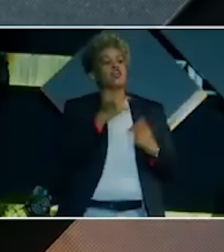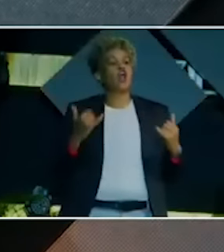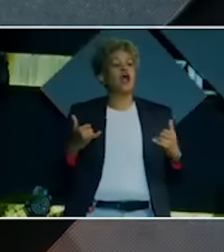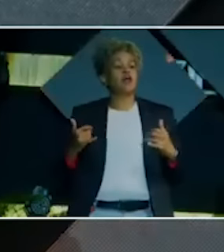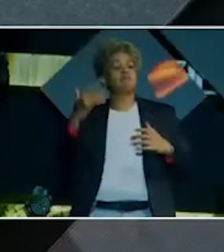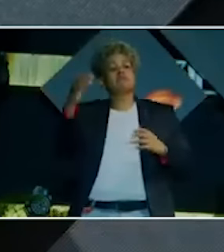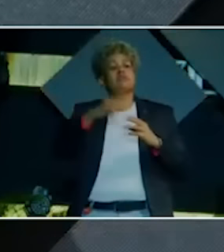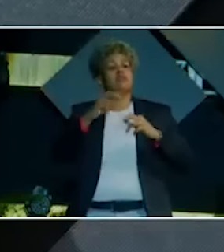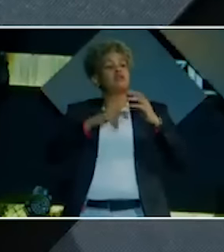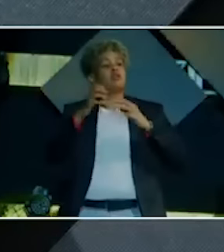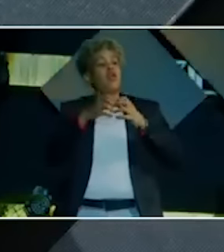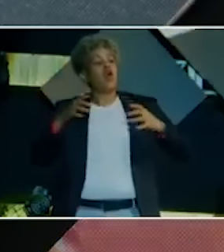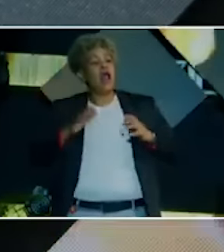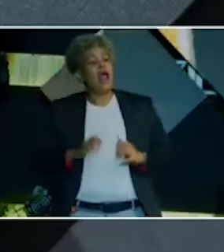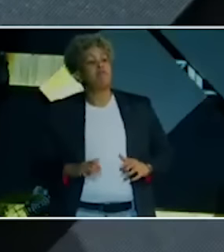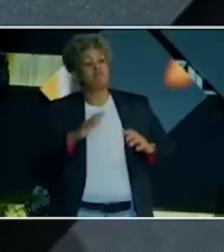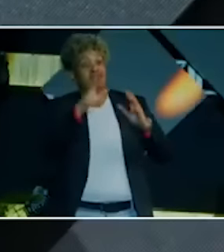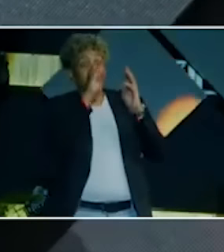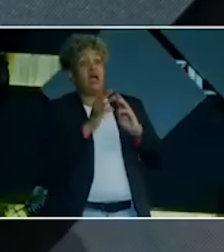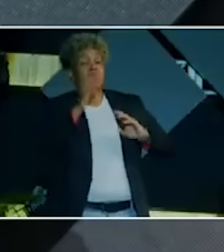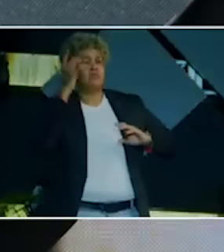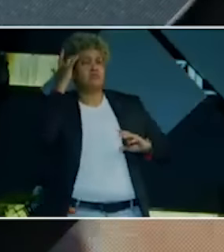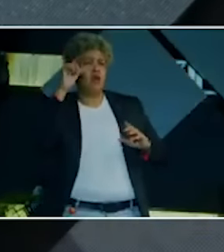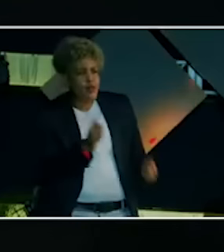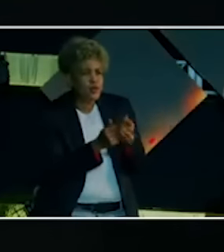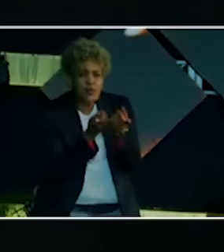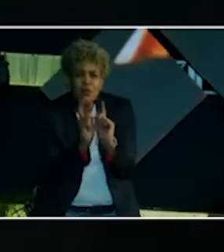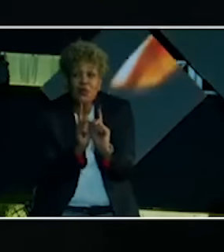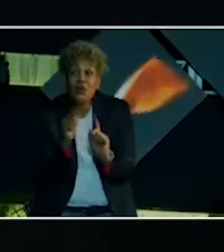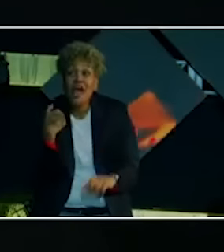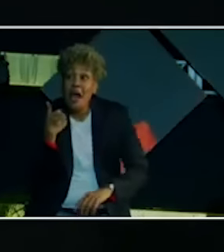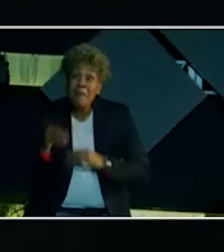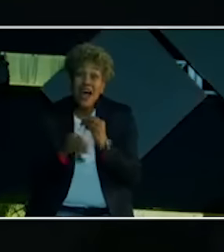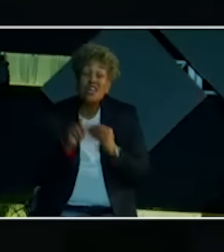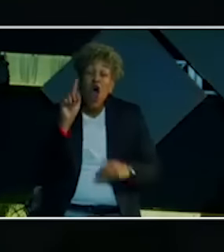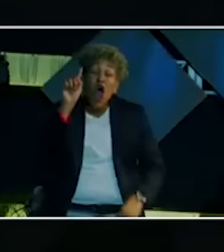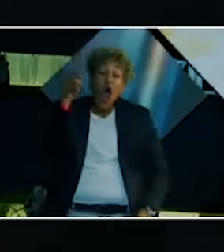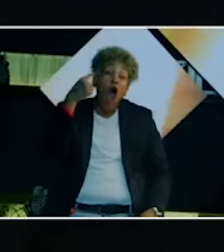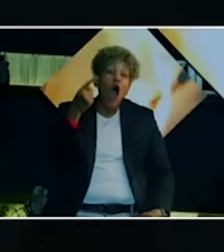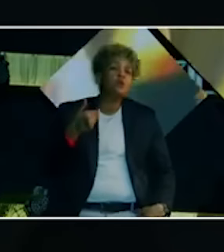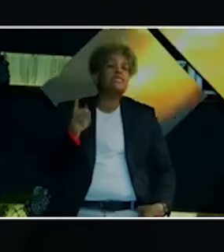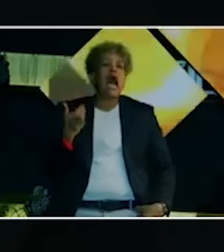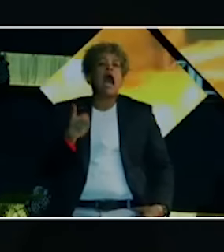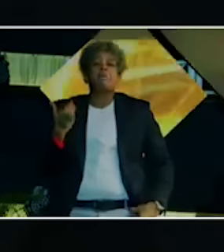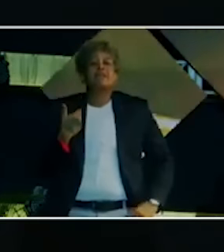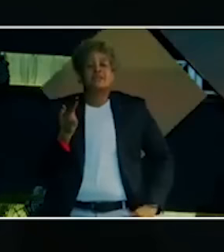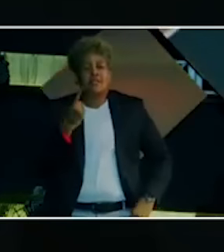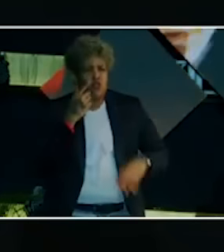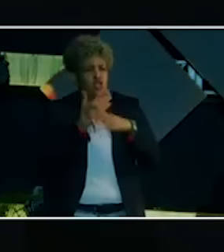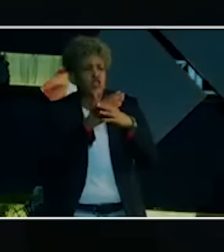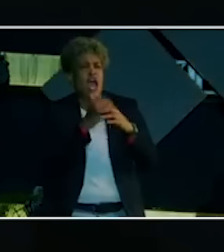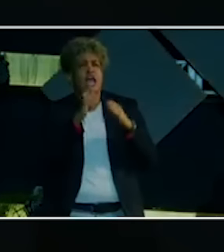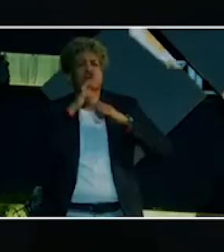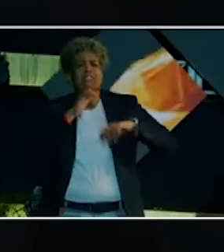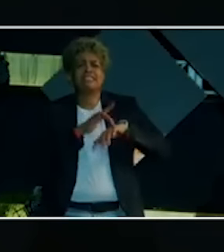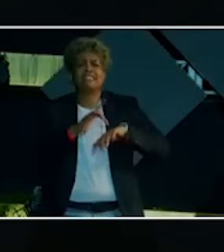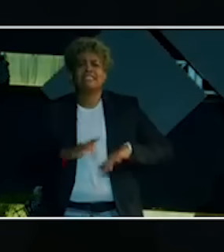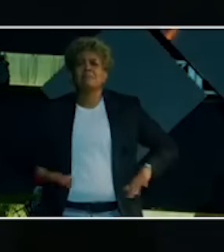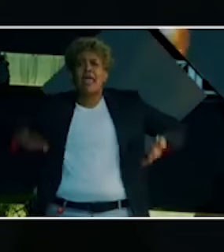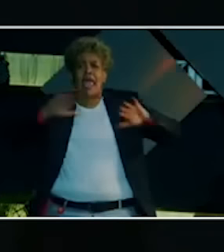and technology, and environmental protection. I'm always happy to share